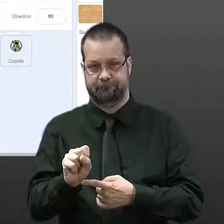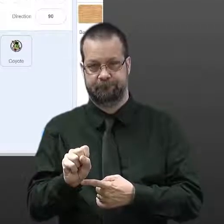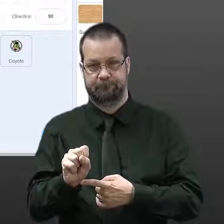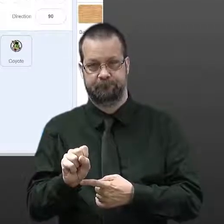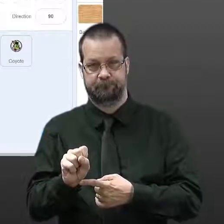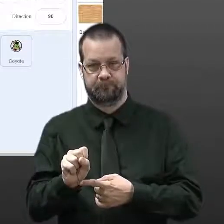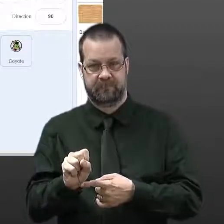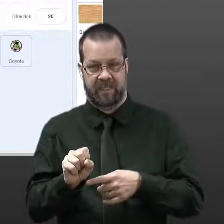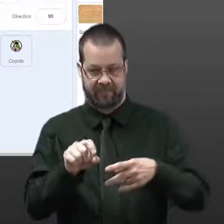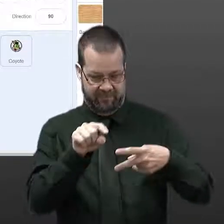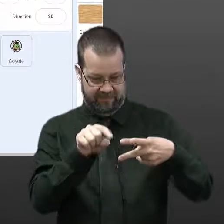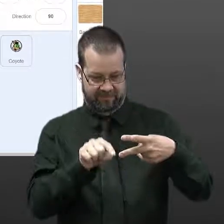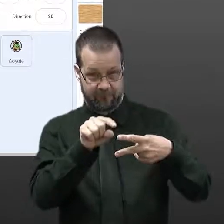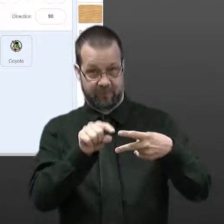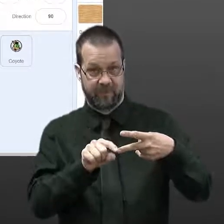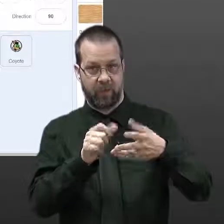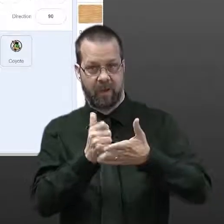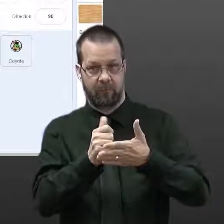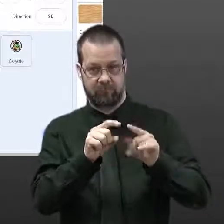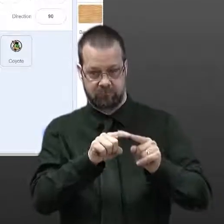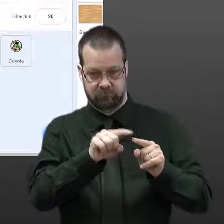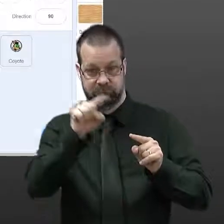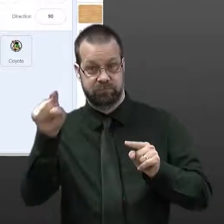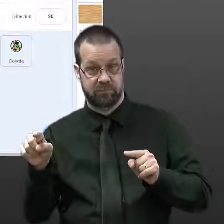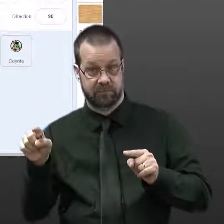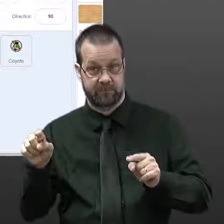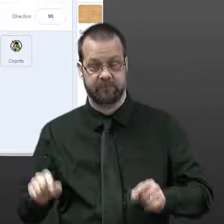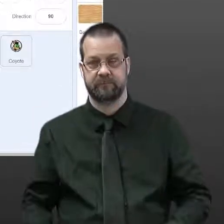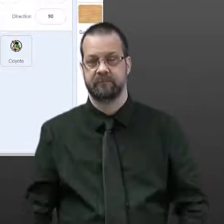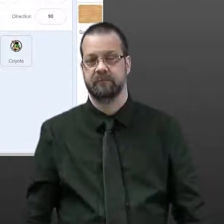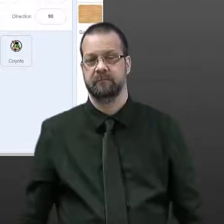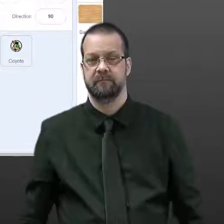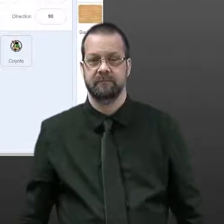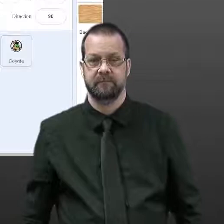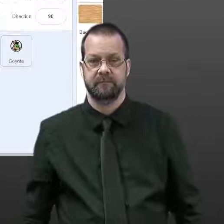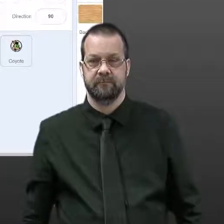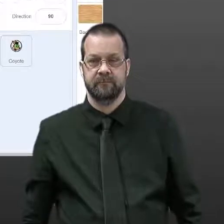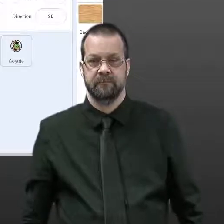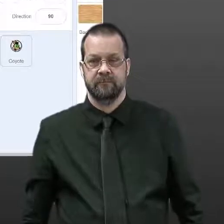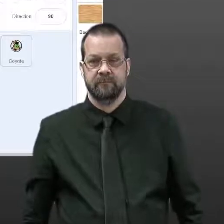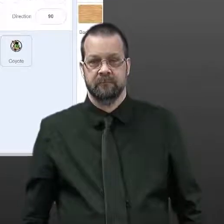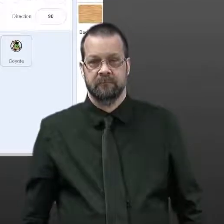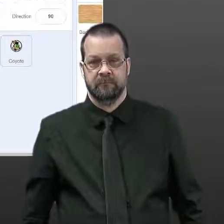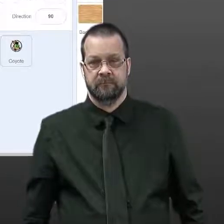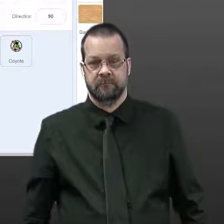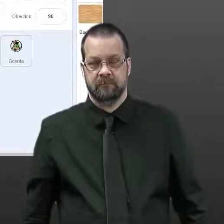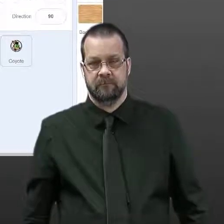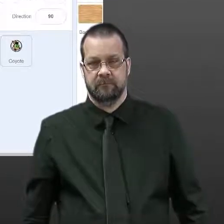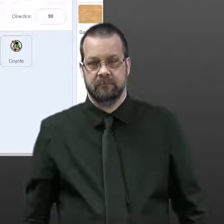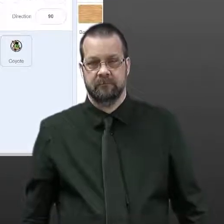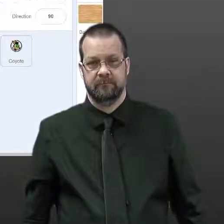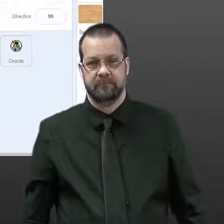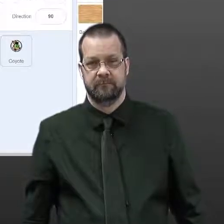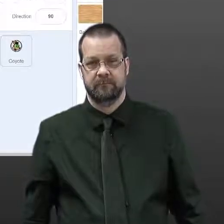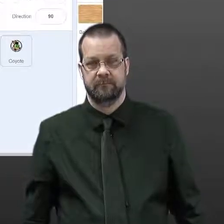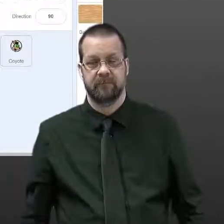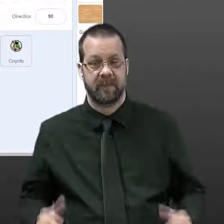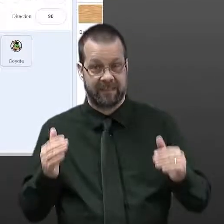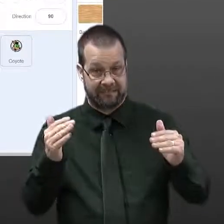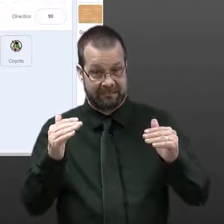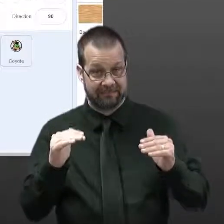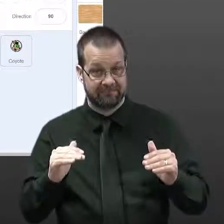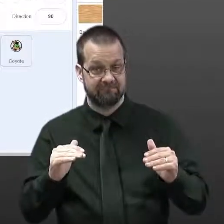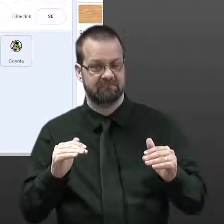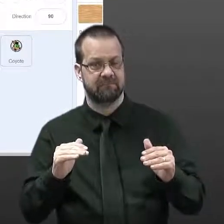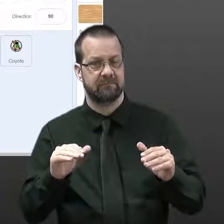together, again, will just help our basketball move in an arc. The next thing that we're going to do is we're going